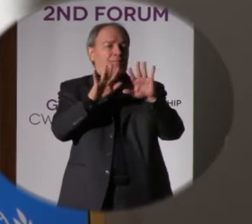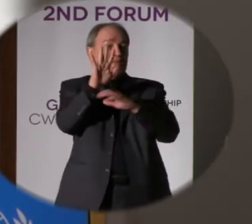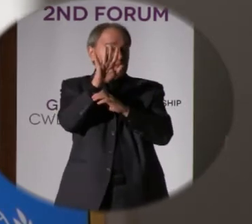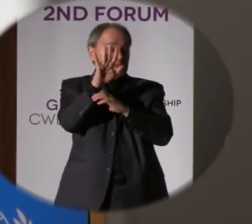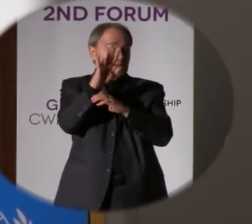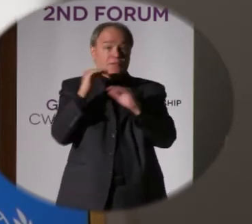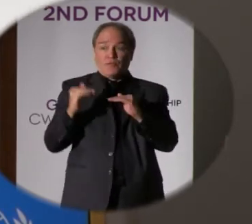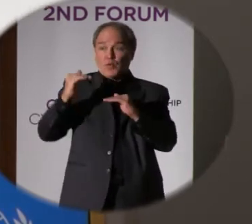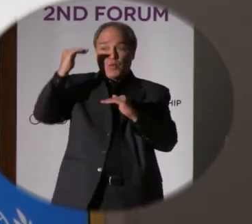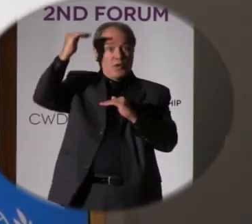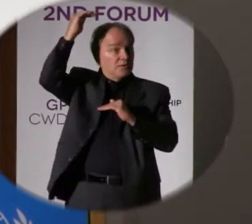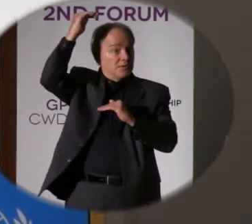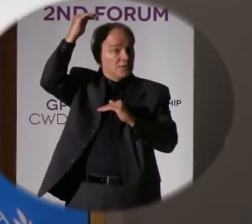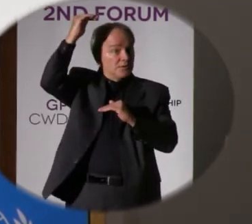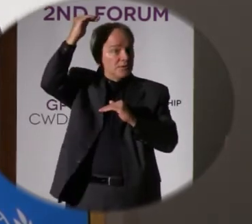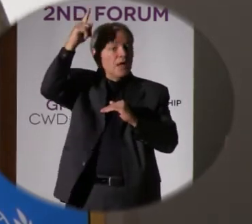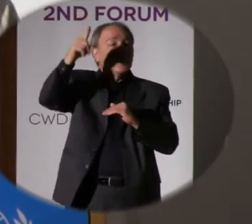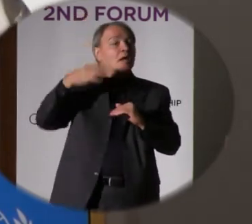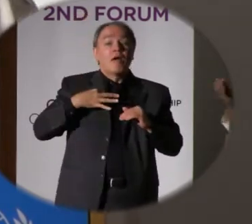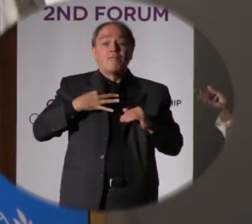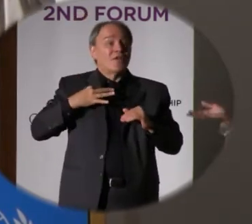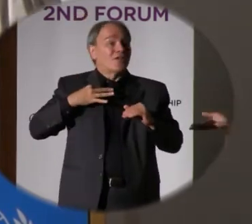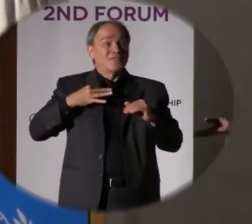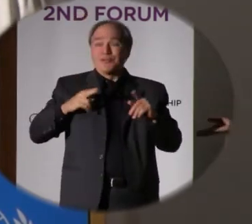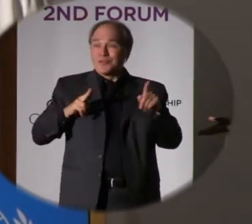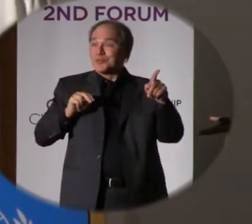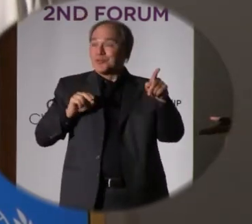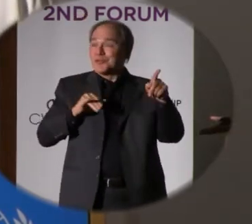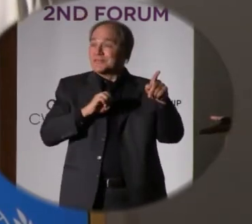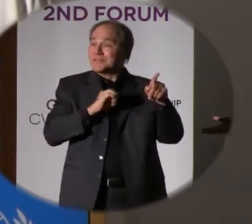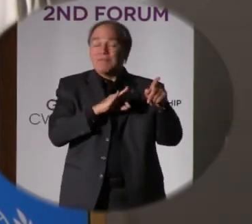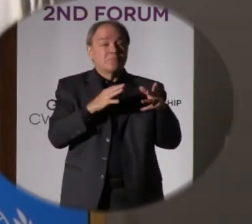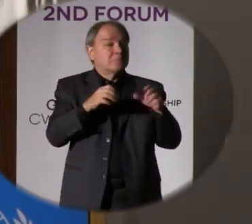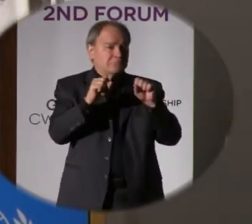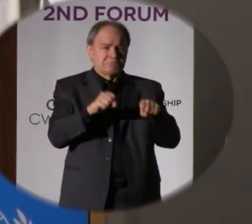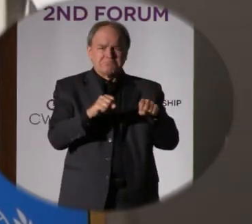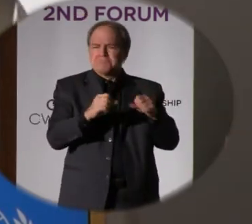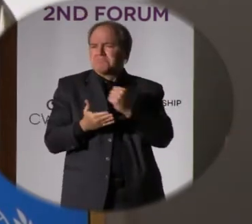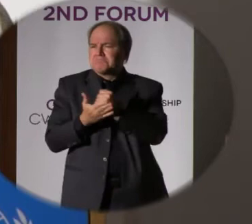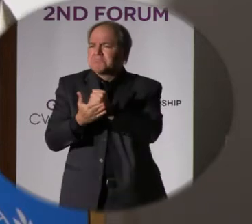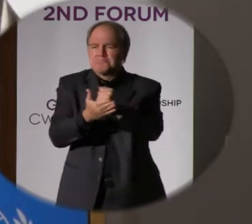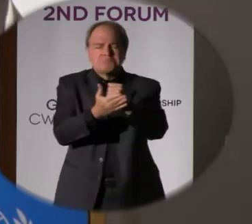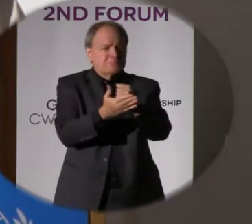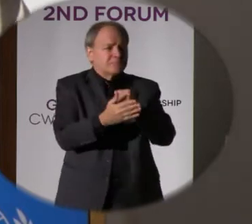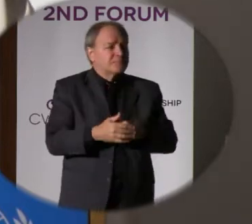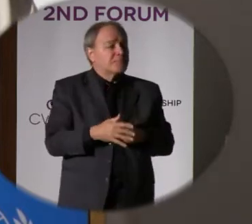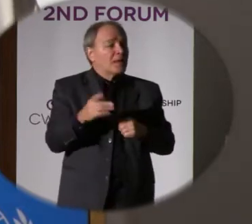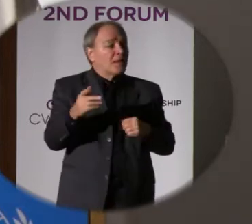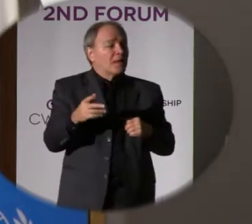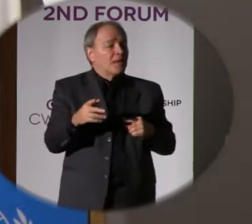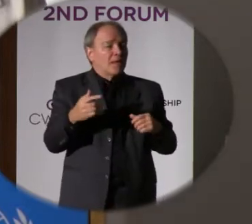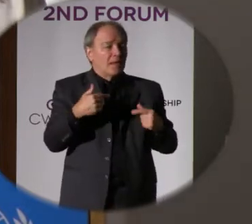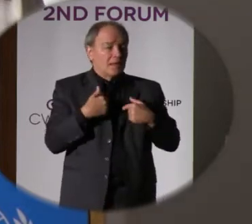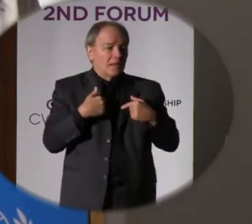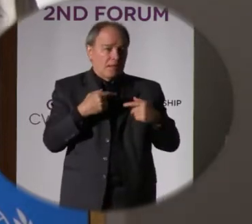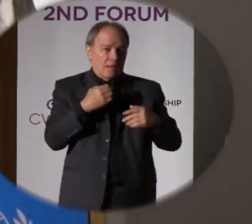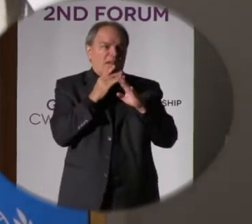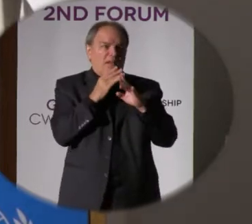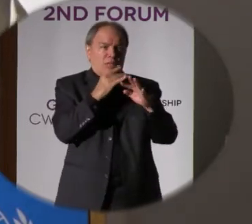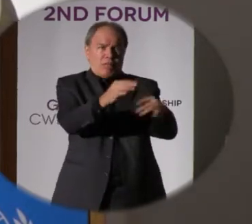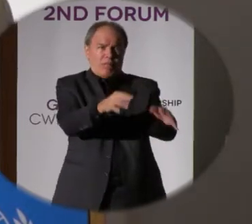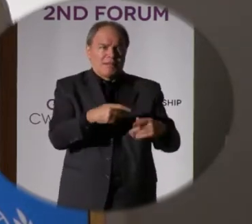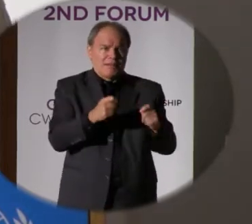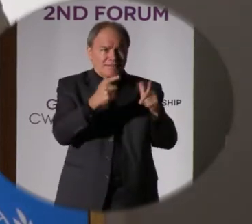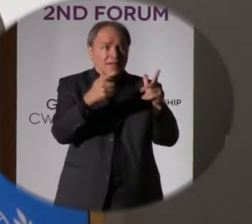you. We also have our translators, and I have to be careful because I tend to talk